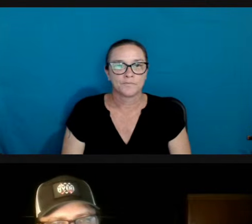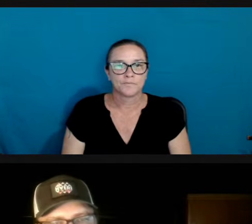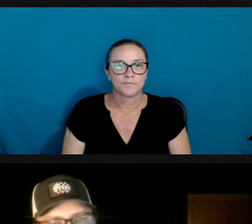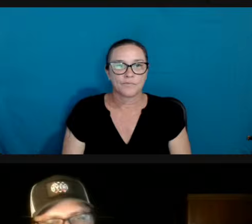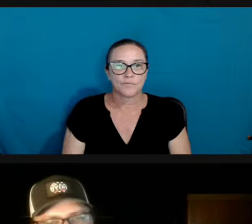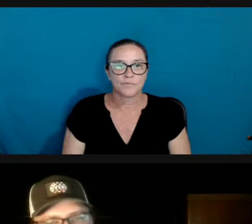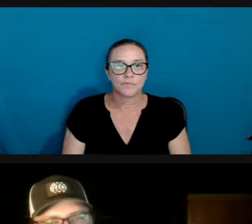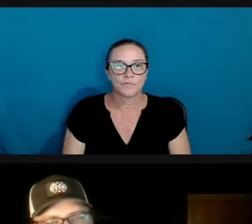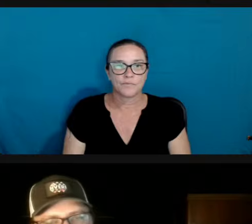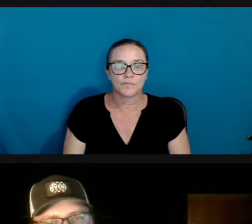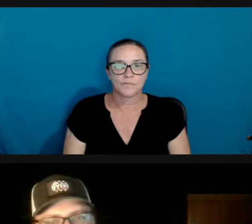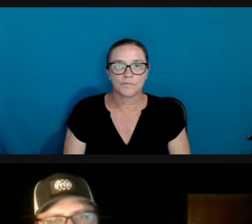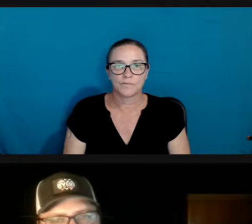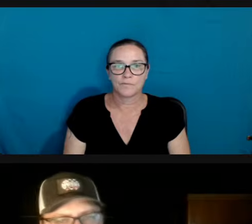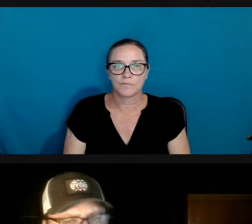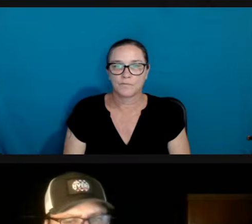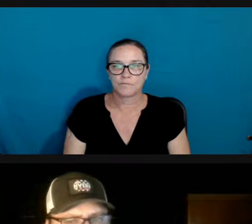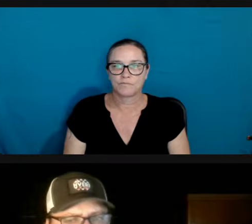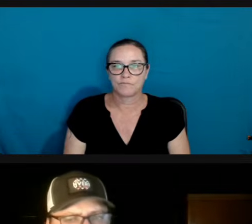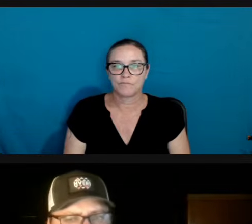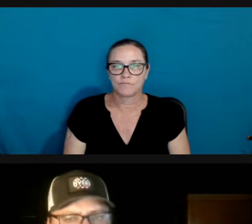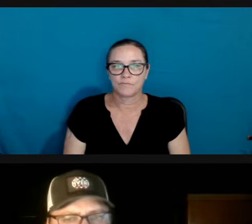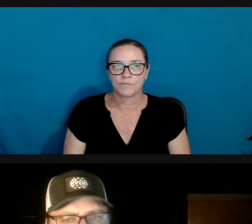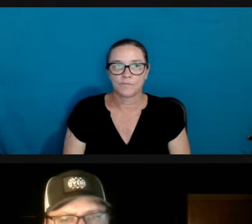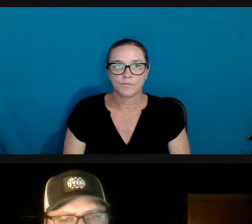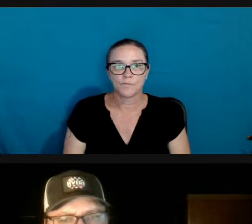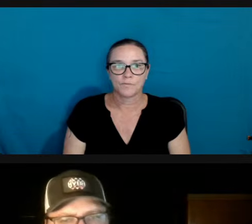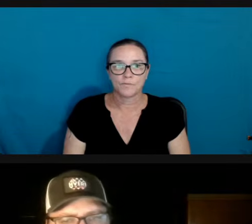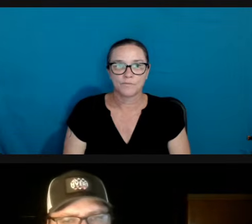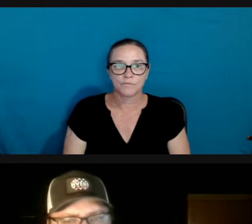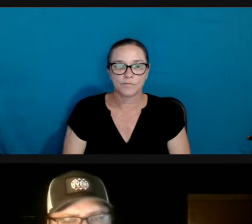We'll keep it moving. We'll come forward to Wednesday,